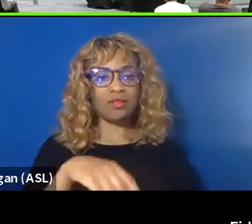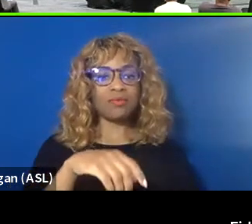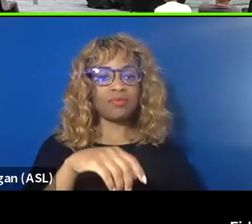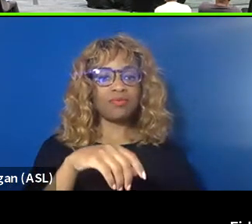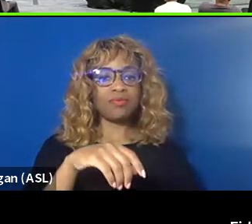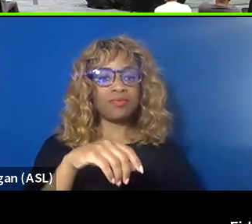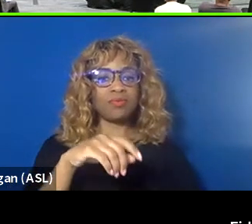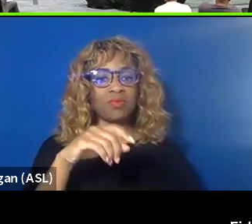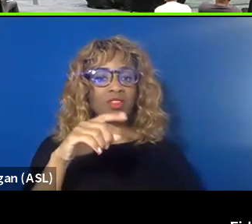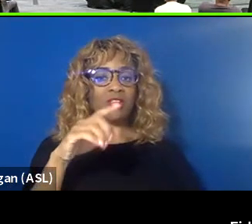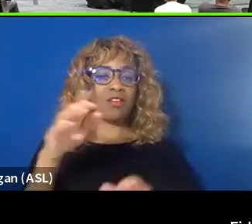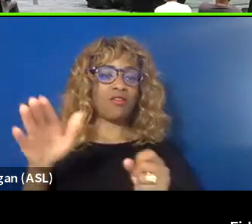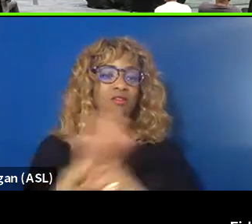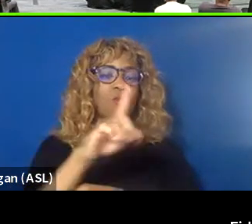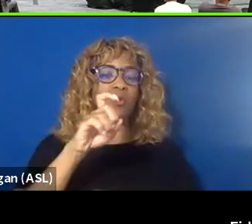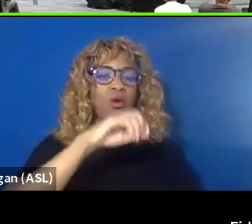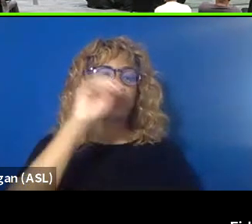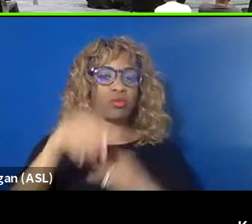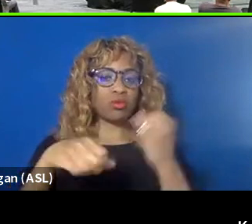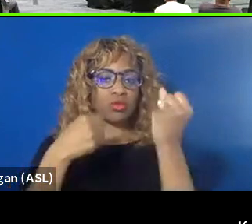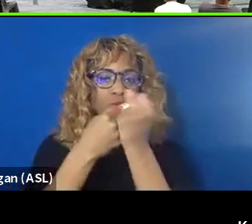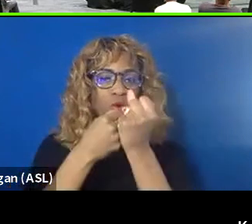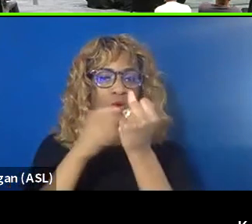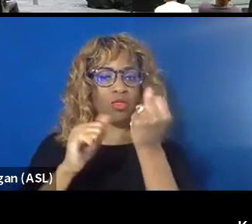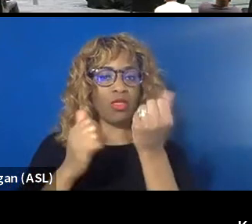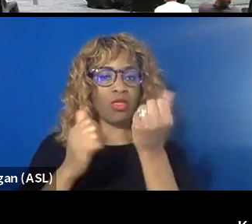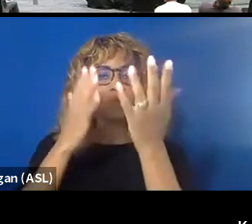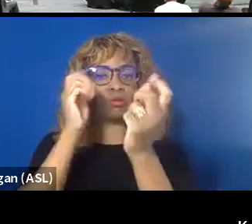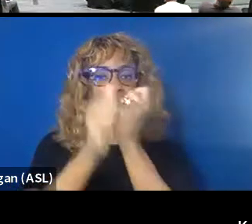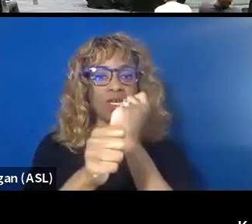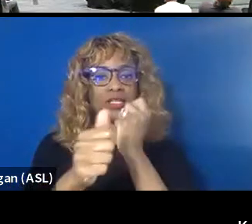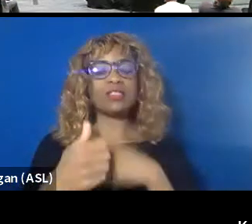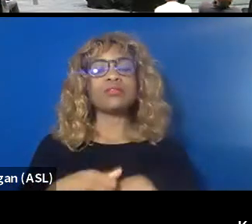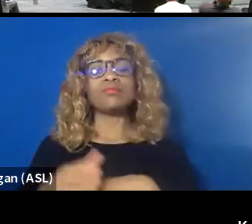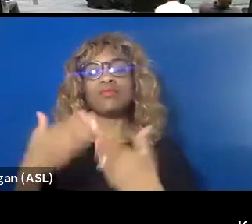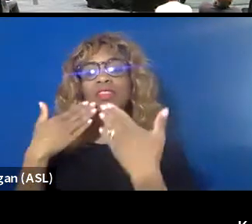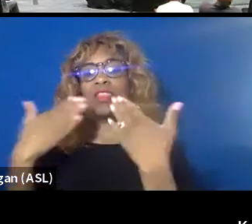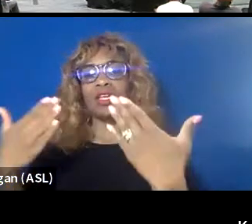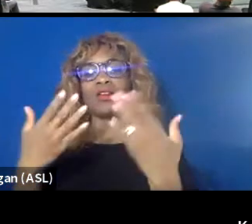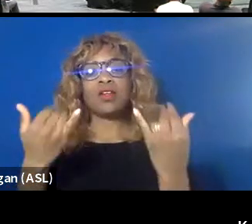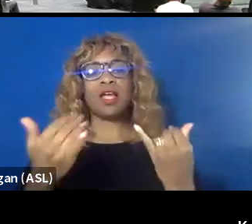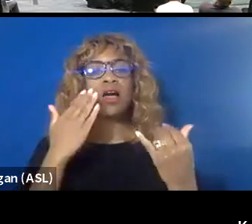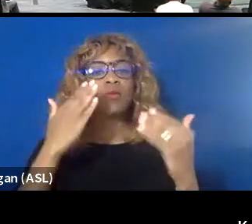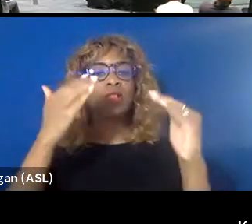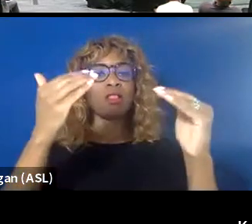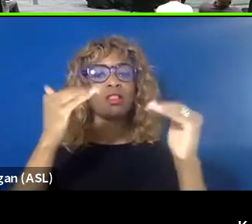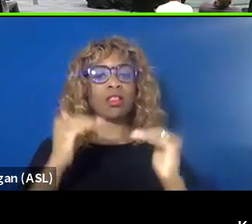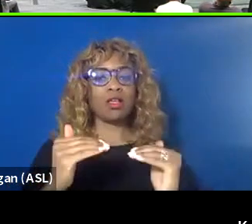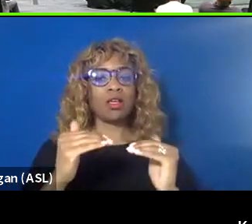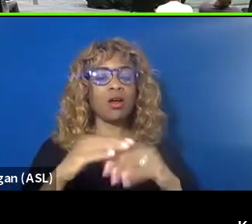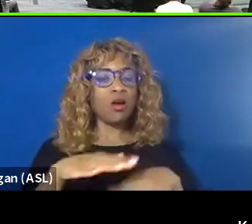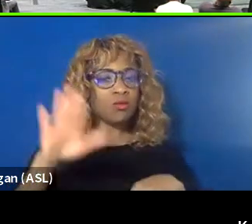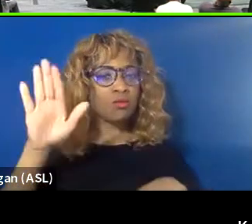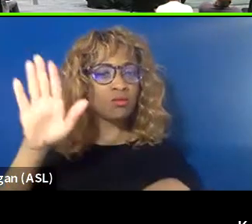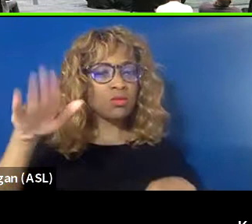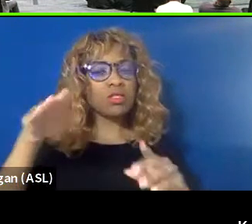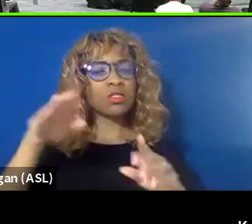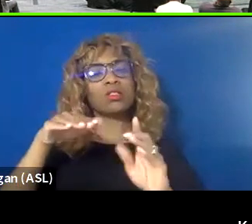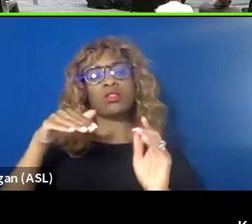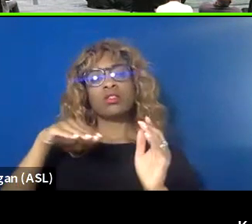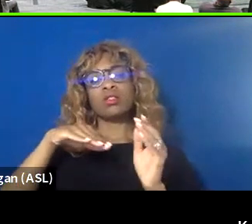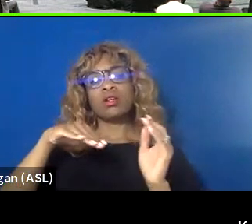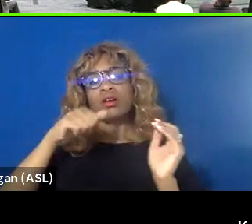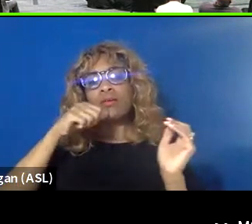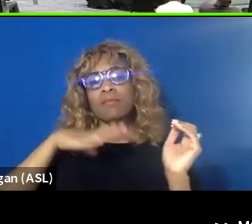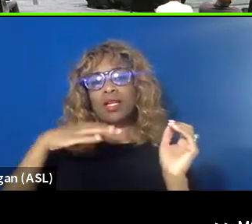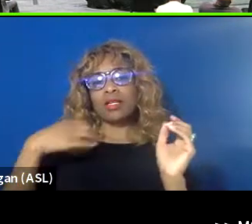With unanimous support, the motion carries. Thank you. And now we'll move to the review and Madam Chairman,